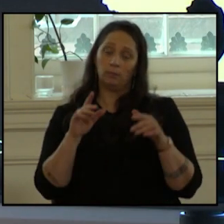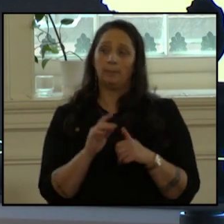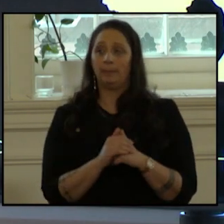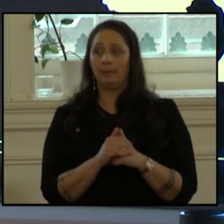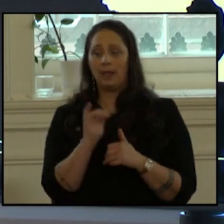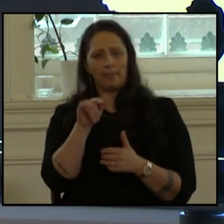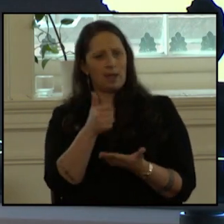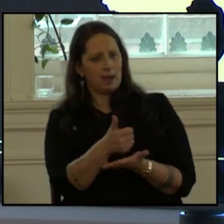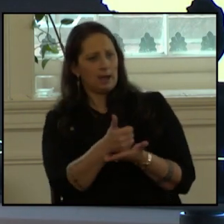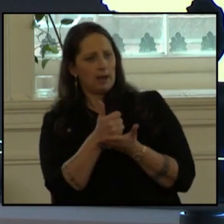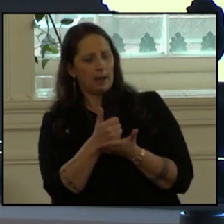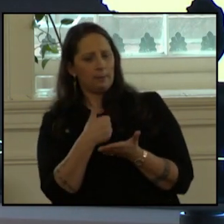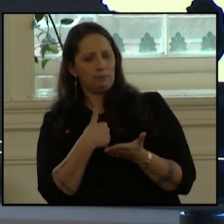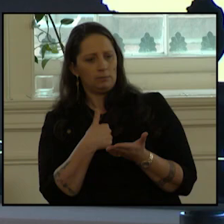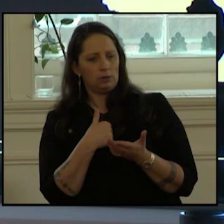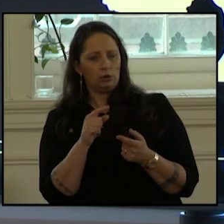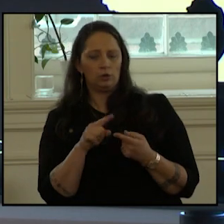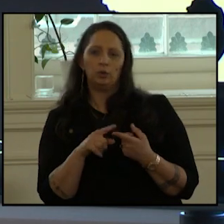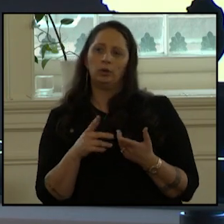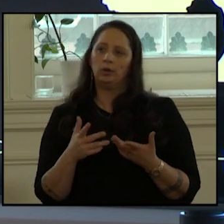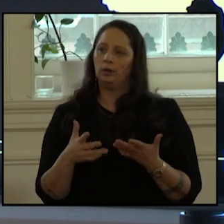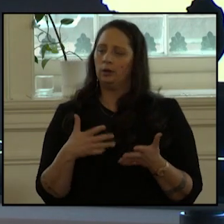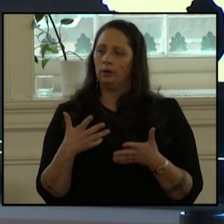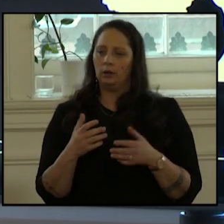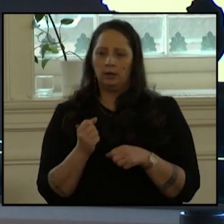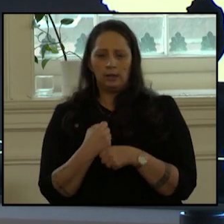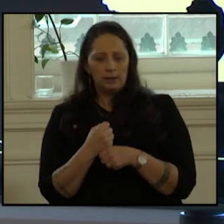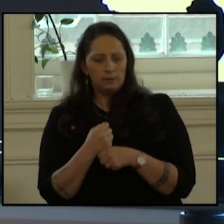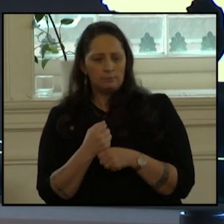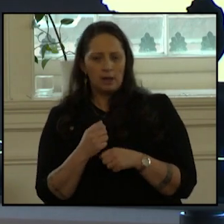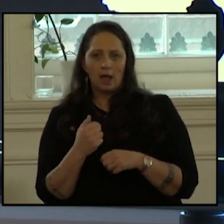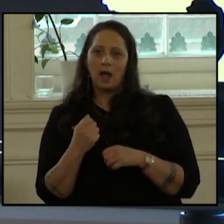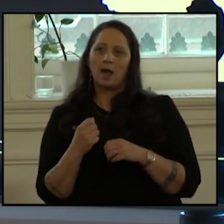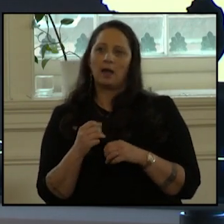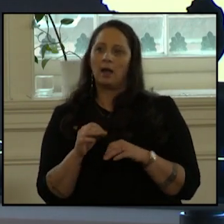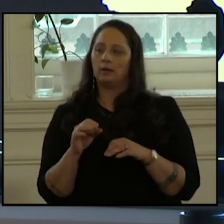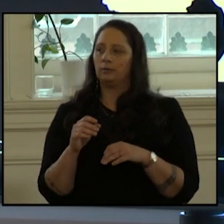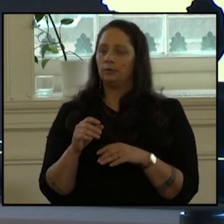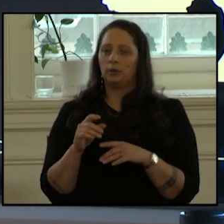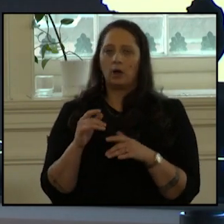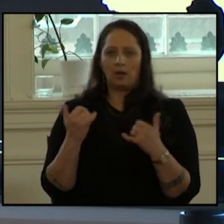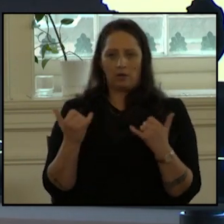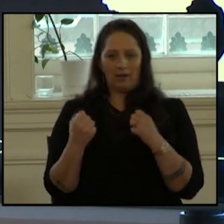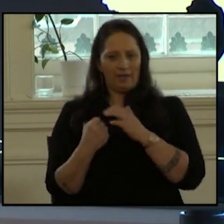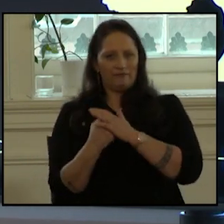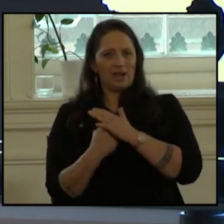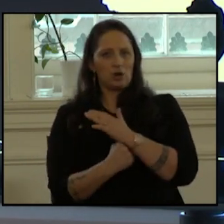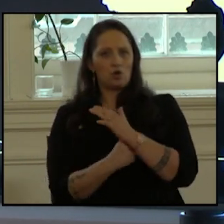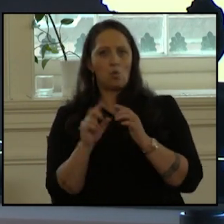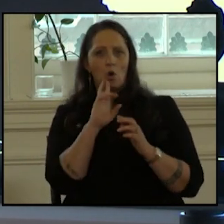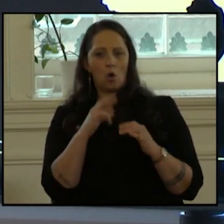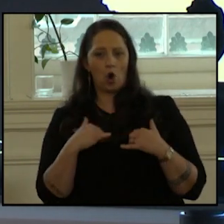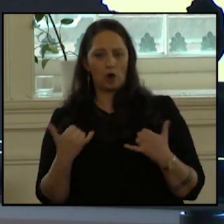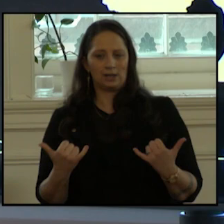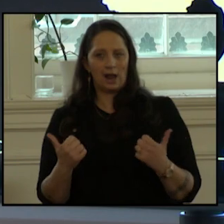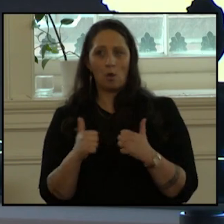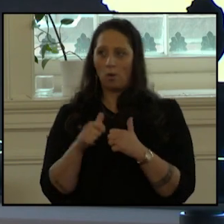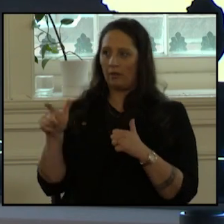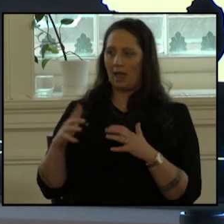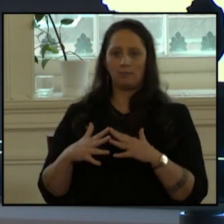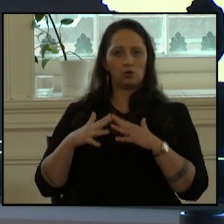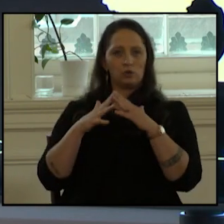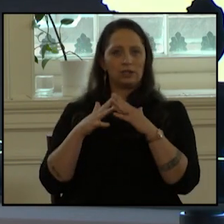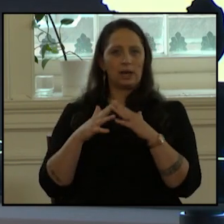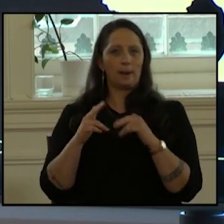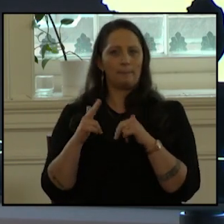that helped me to form and to make the foundation of where we are today with this museum. And